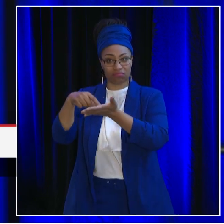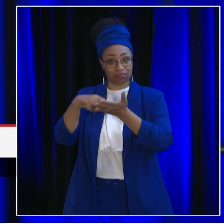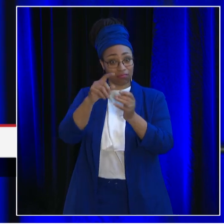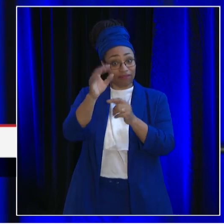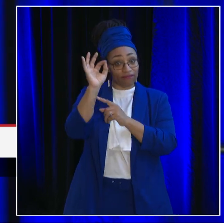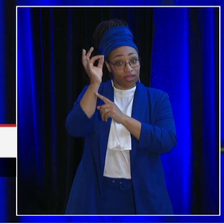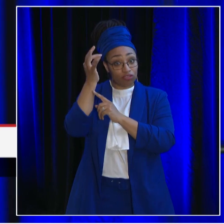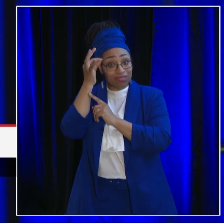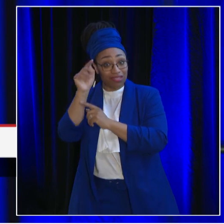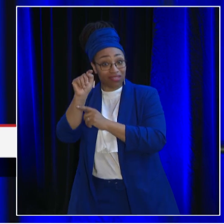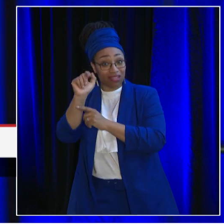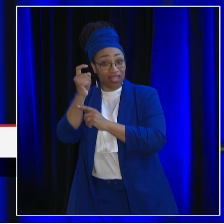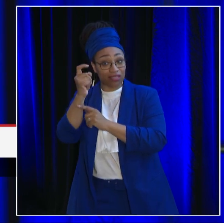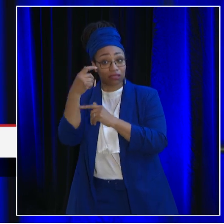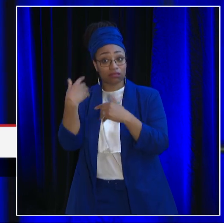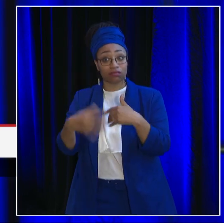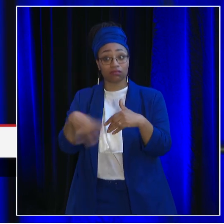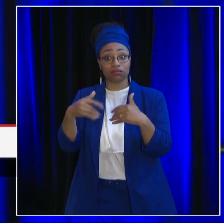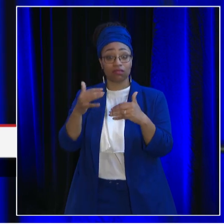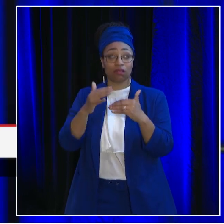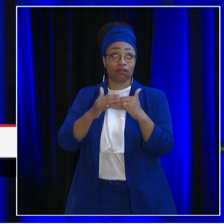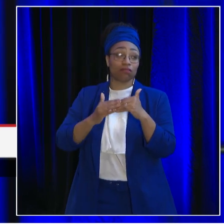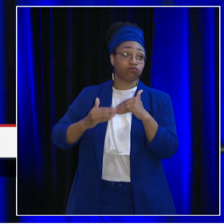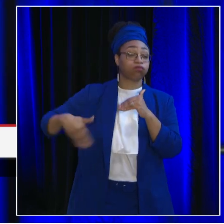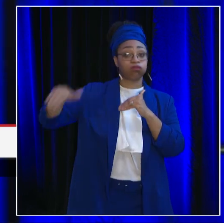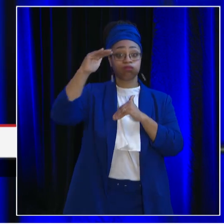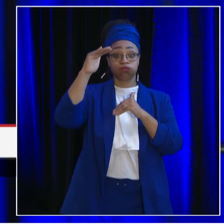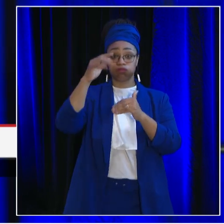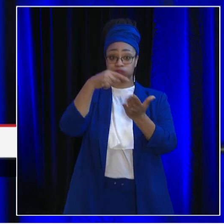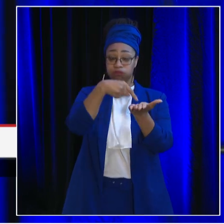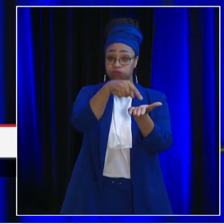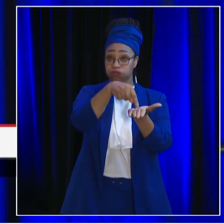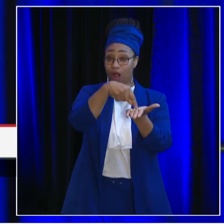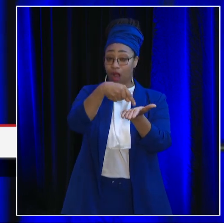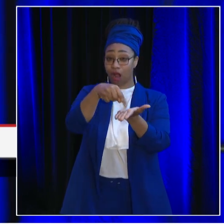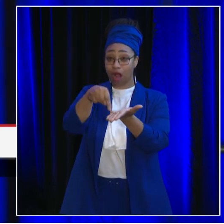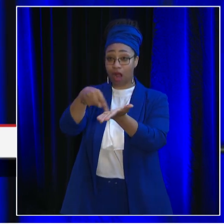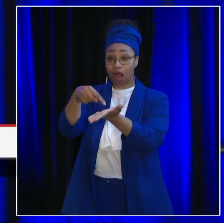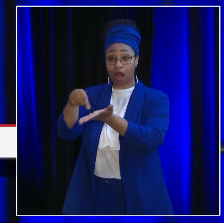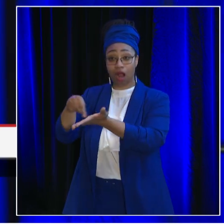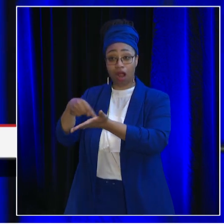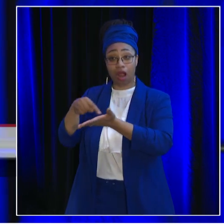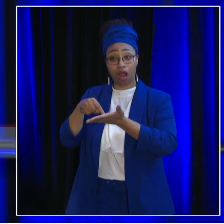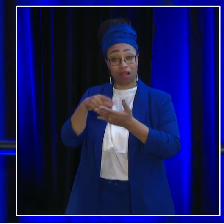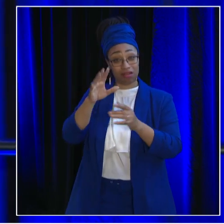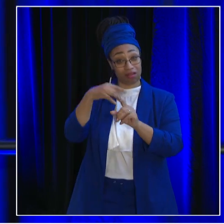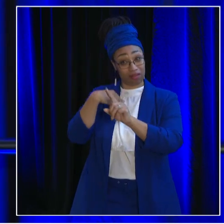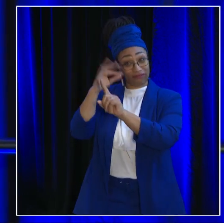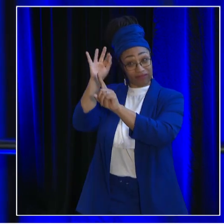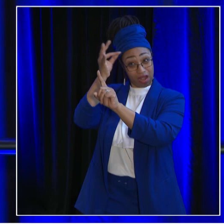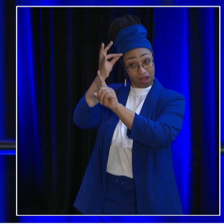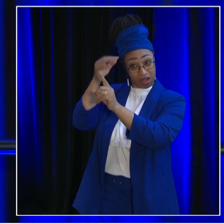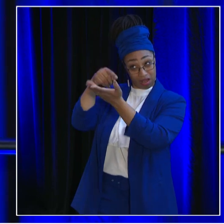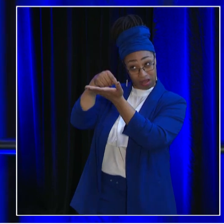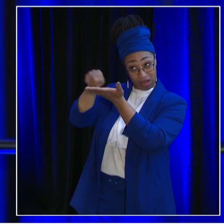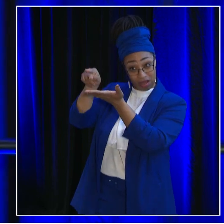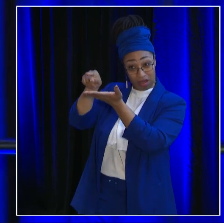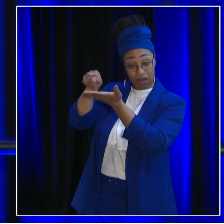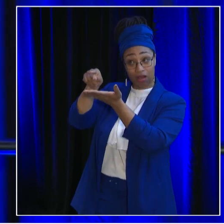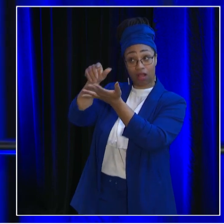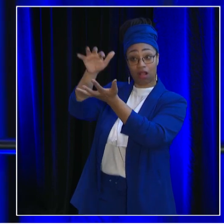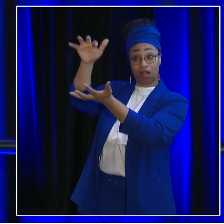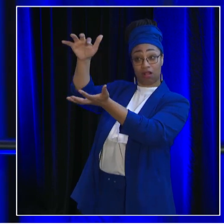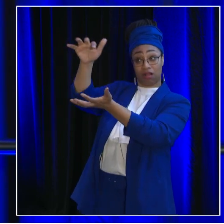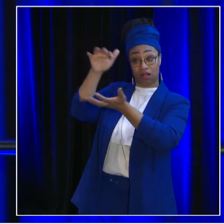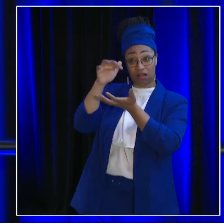We are also known as a donor state. We give more to the federal government than we get back. We rank far behind other states receiving a